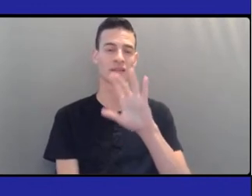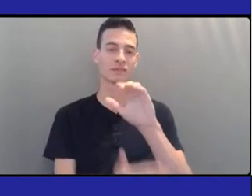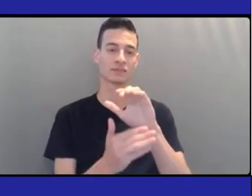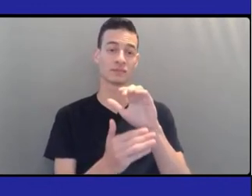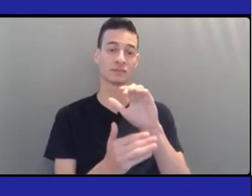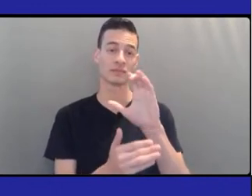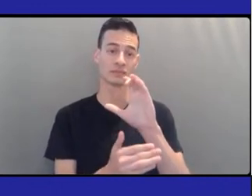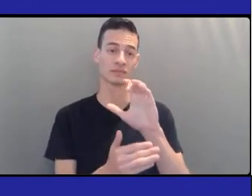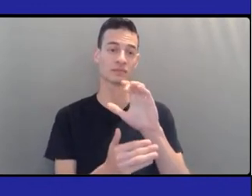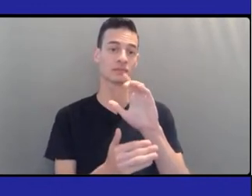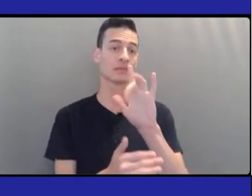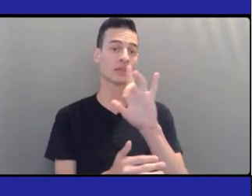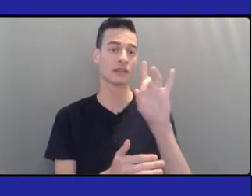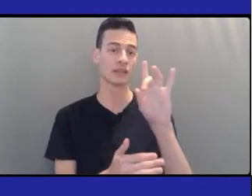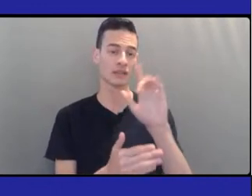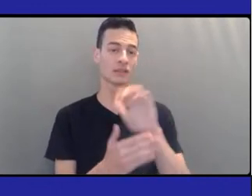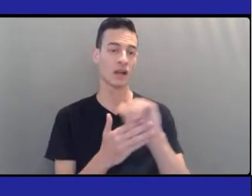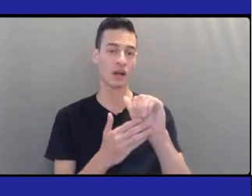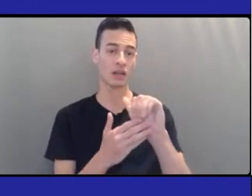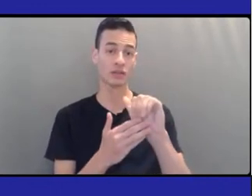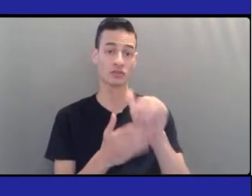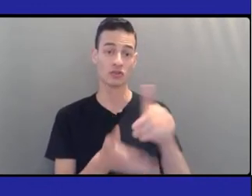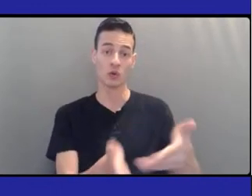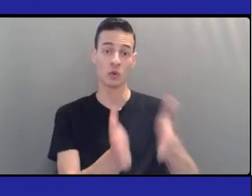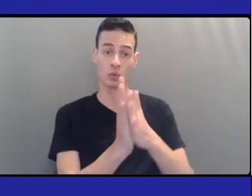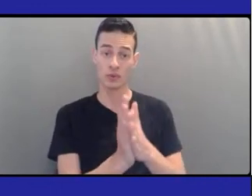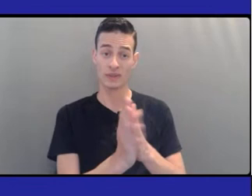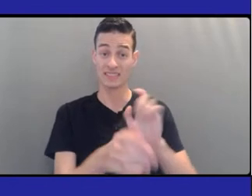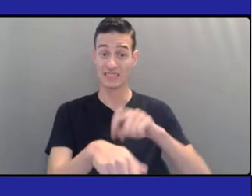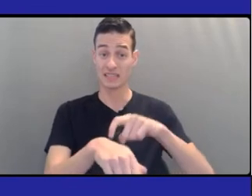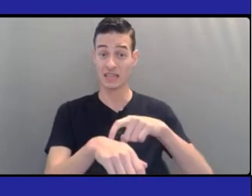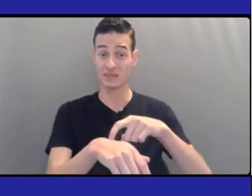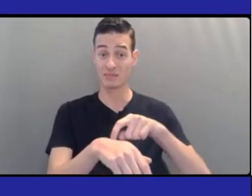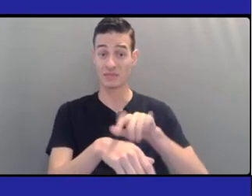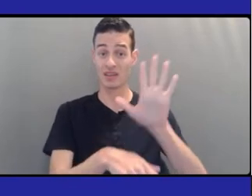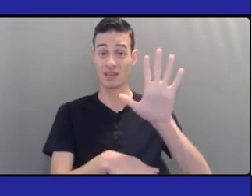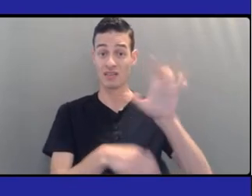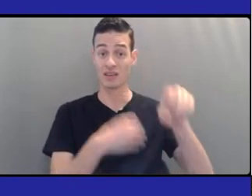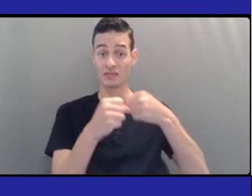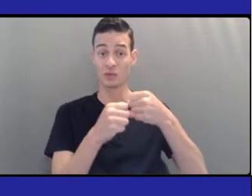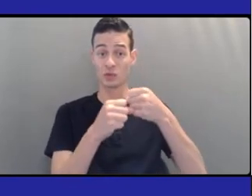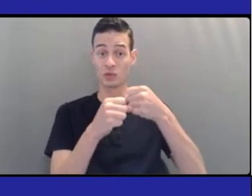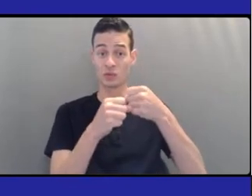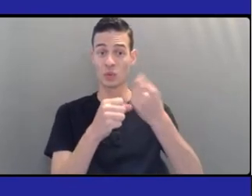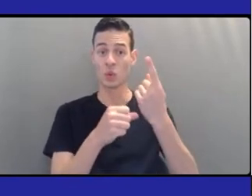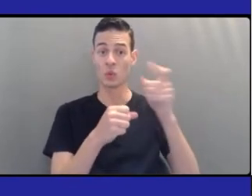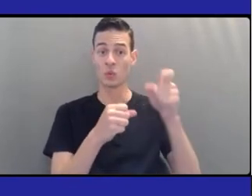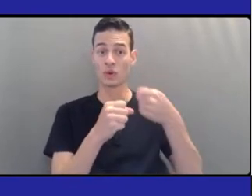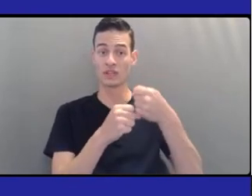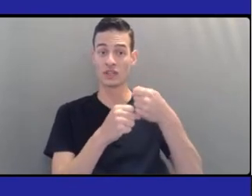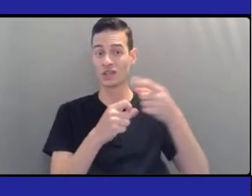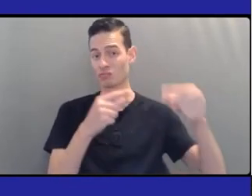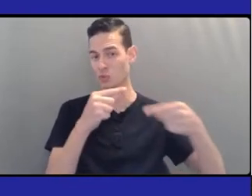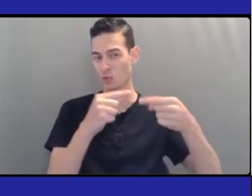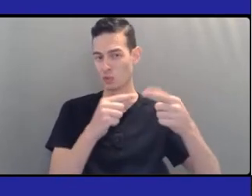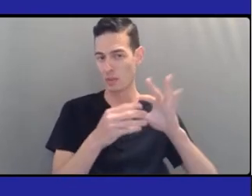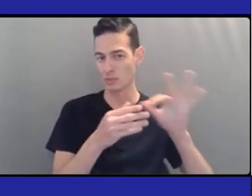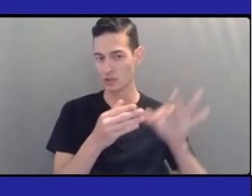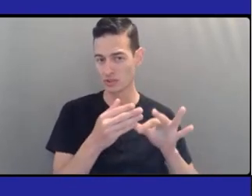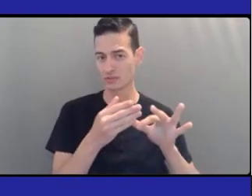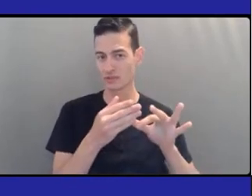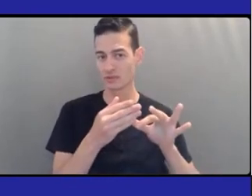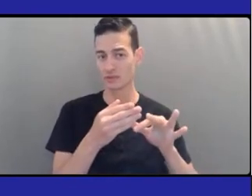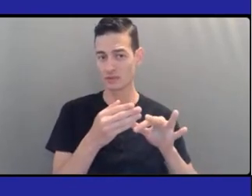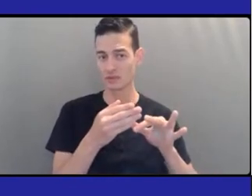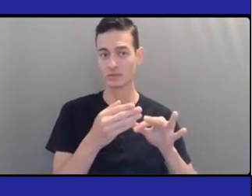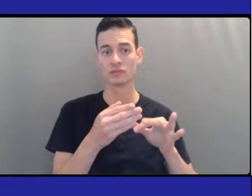requested contract term is 5 years with 1 year renewal option at the discretion of the system with a contract start date of July